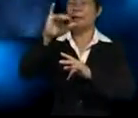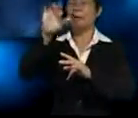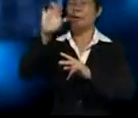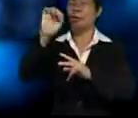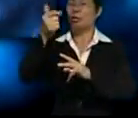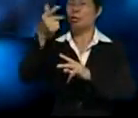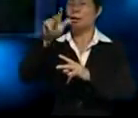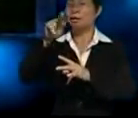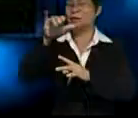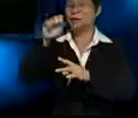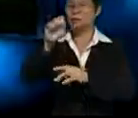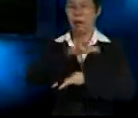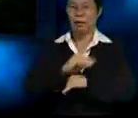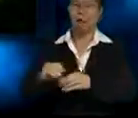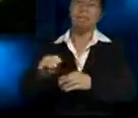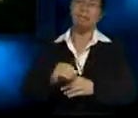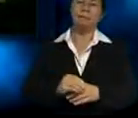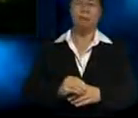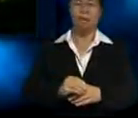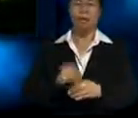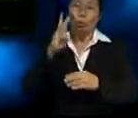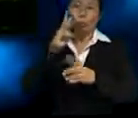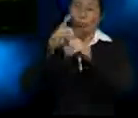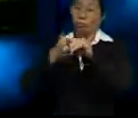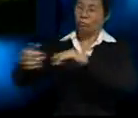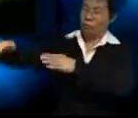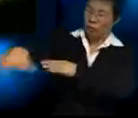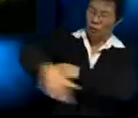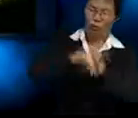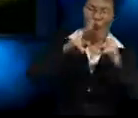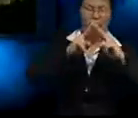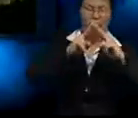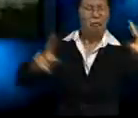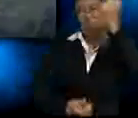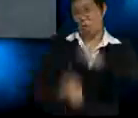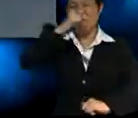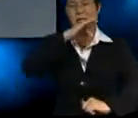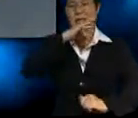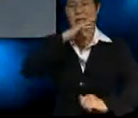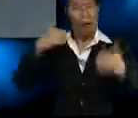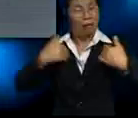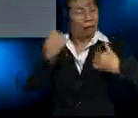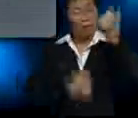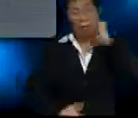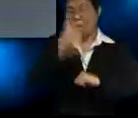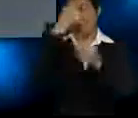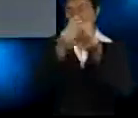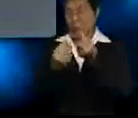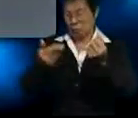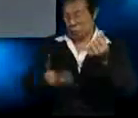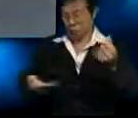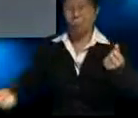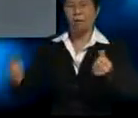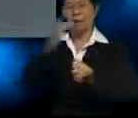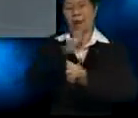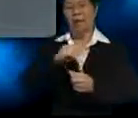silt. Water from the sea is the dirtiest. It has the most dissolved